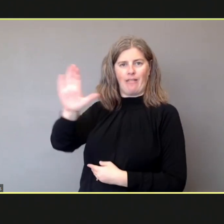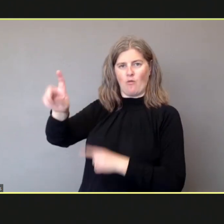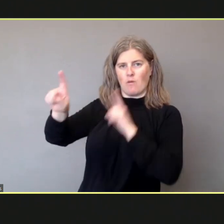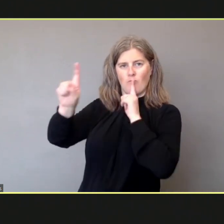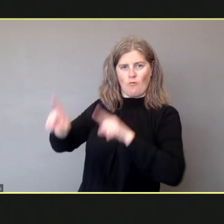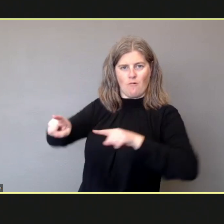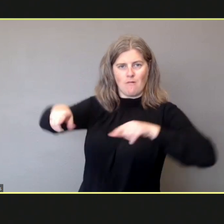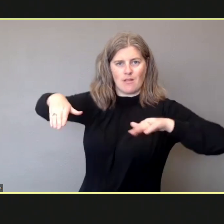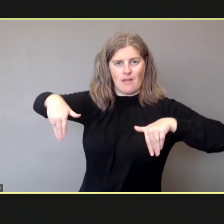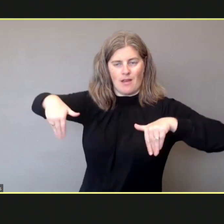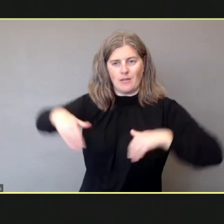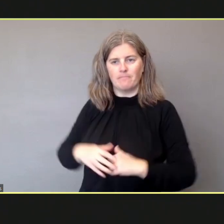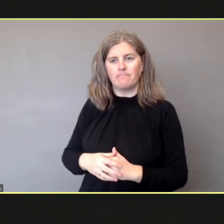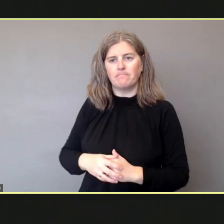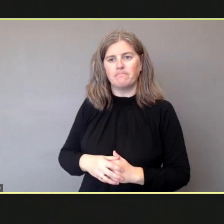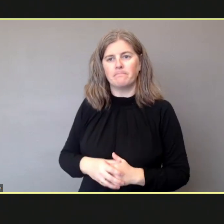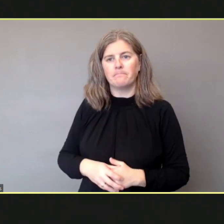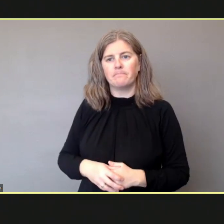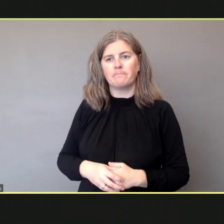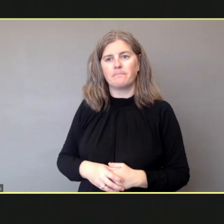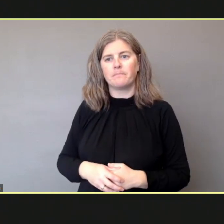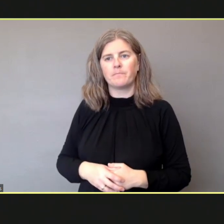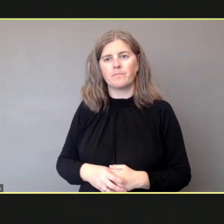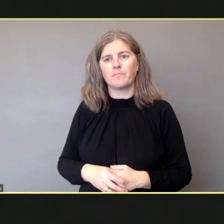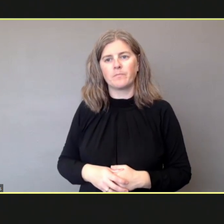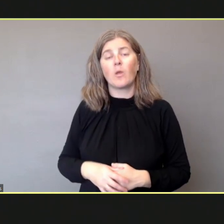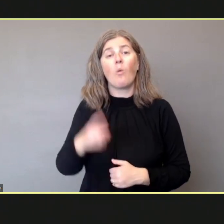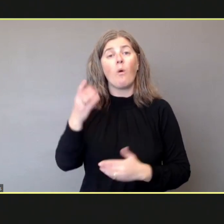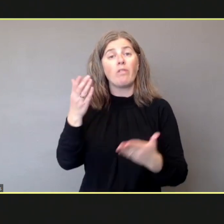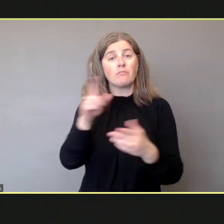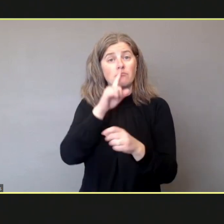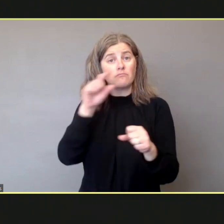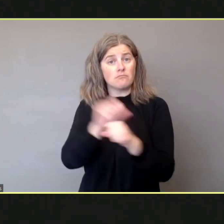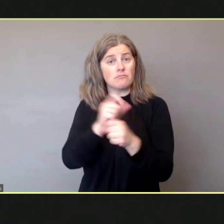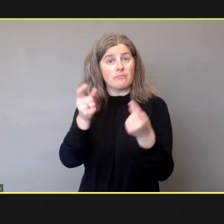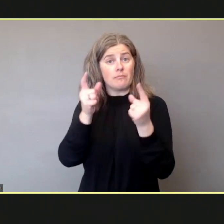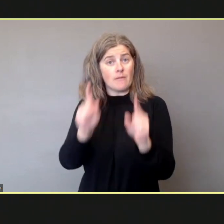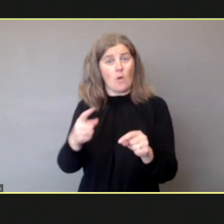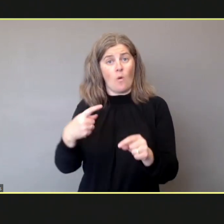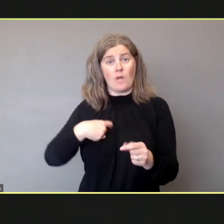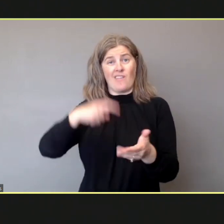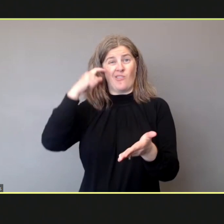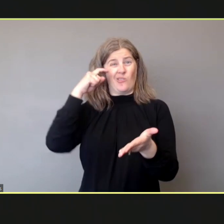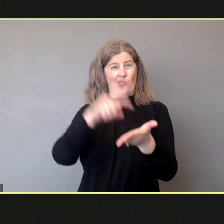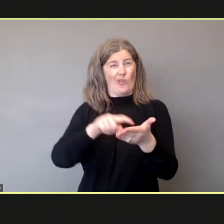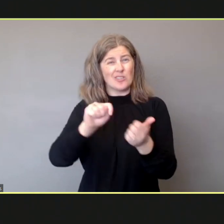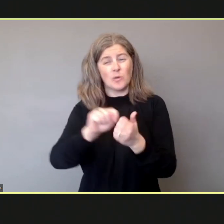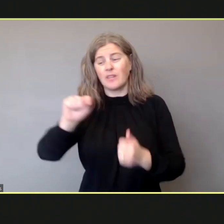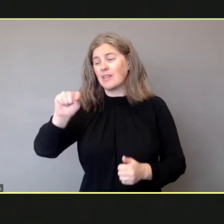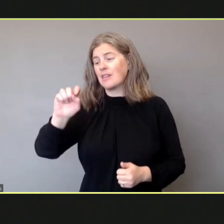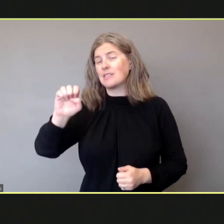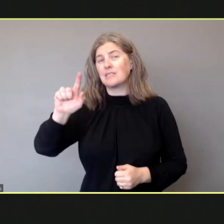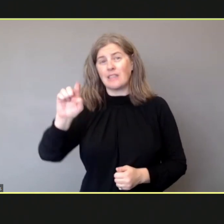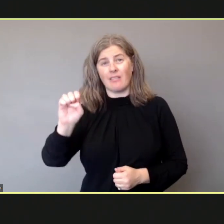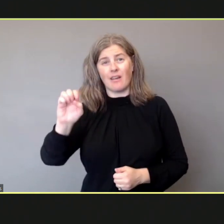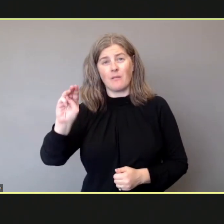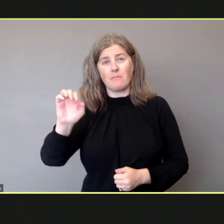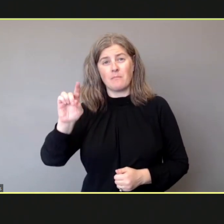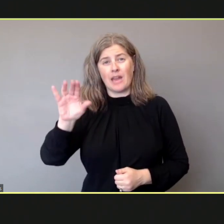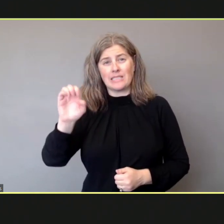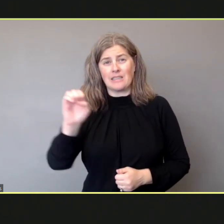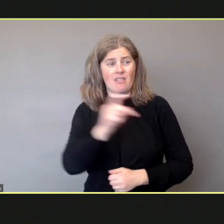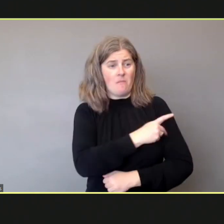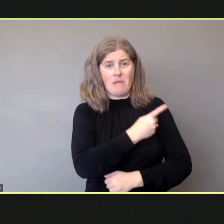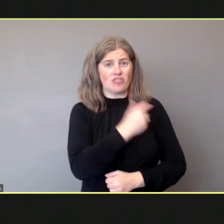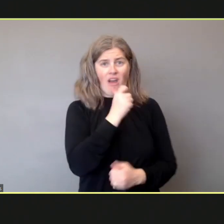that one thing that does happen that we've noticed with telemedicine is because you don't have the patient right there in